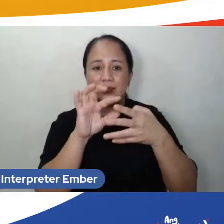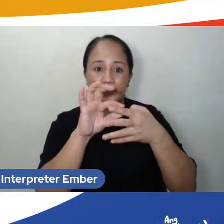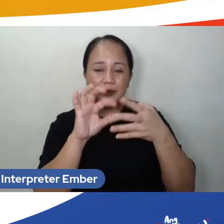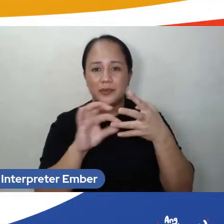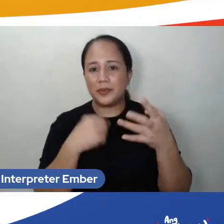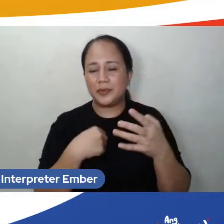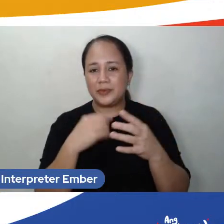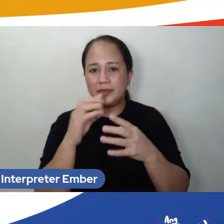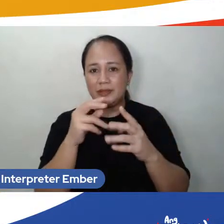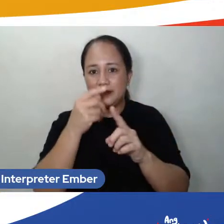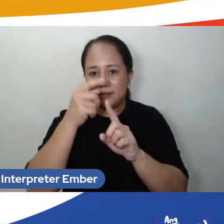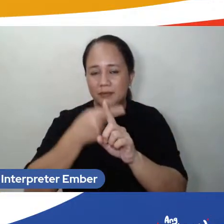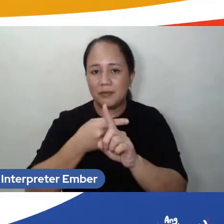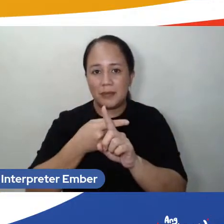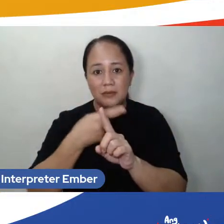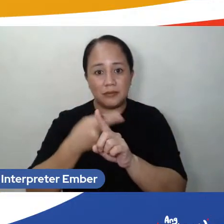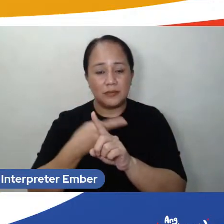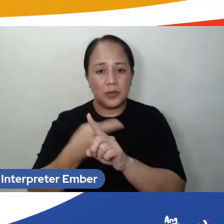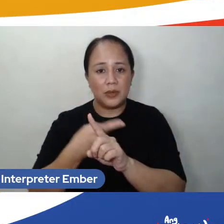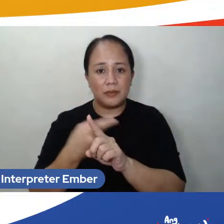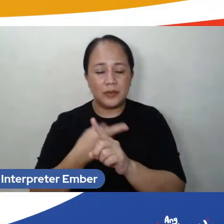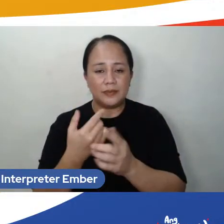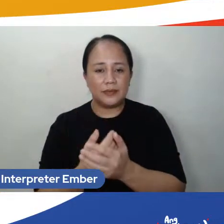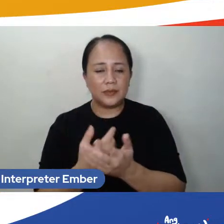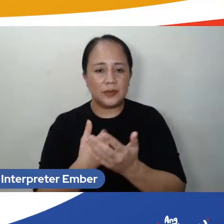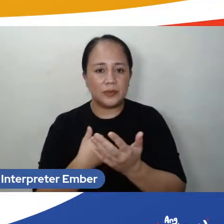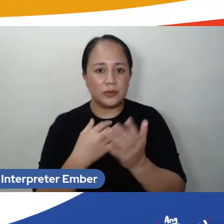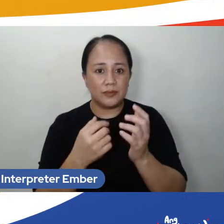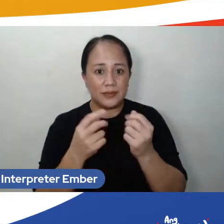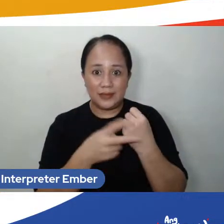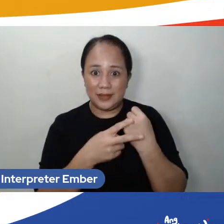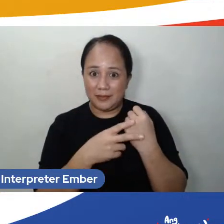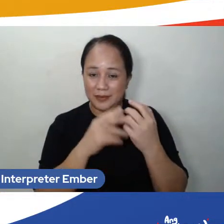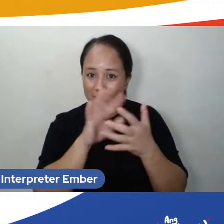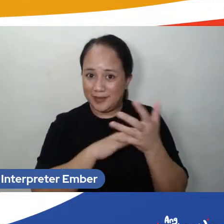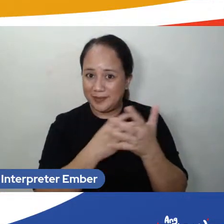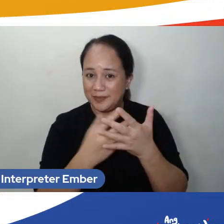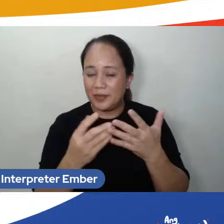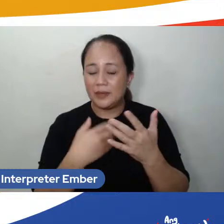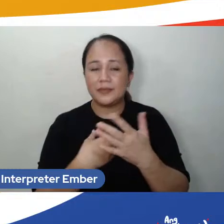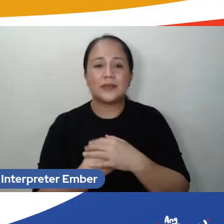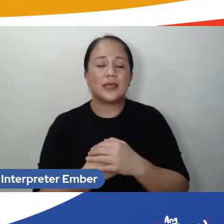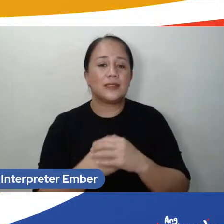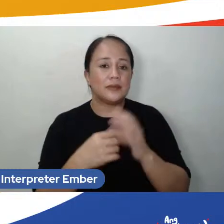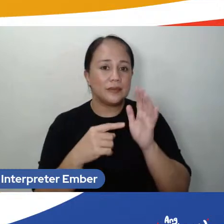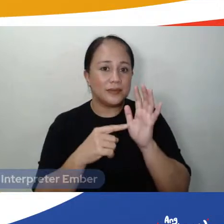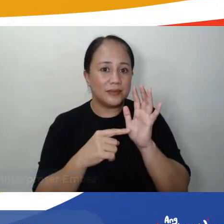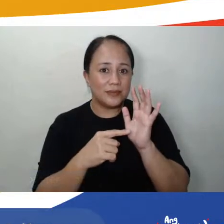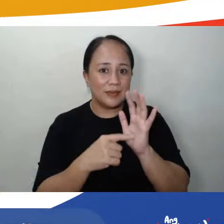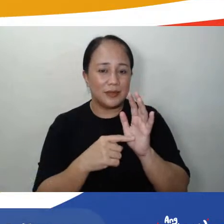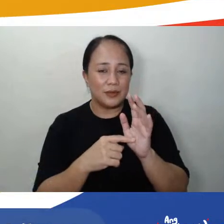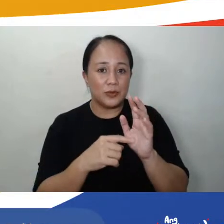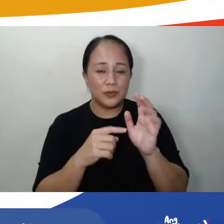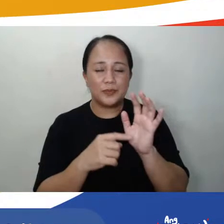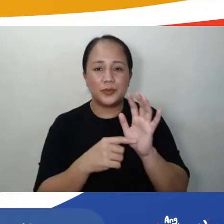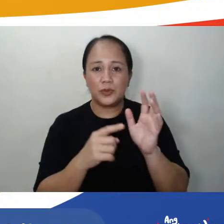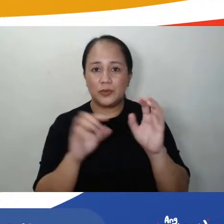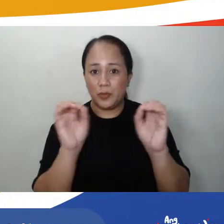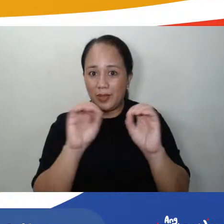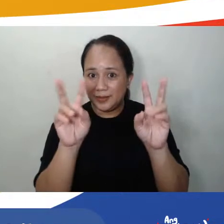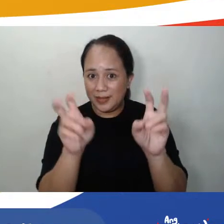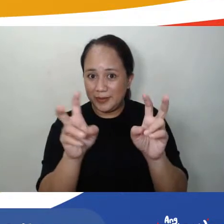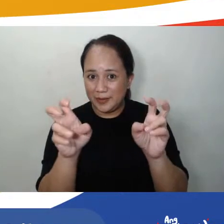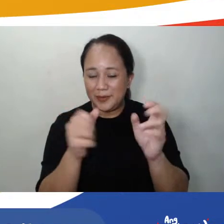save those days. Ayan. For this episode of ang show na walang title, we will say hello